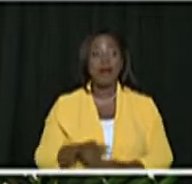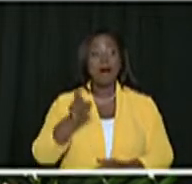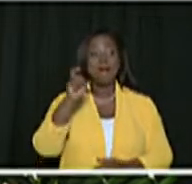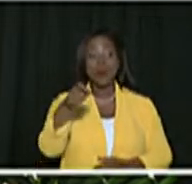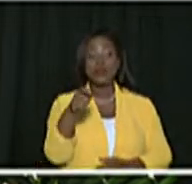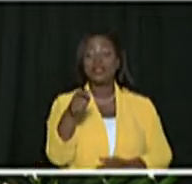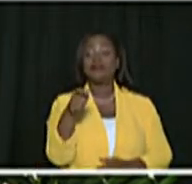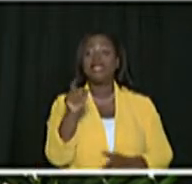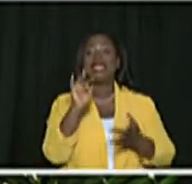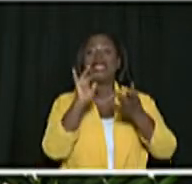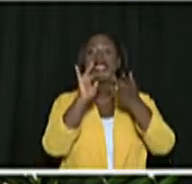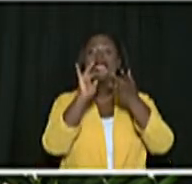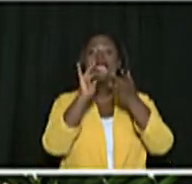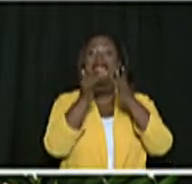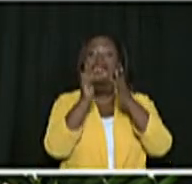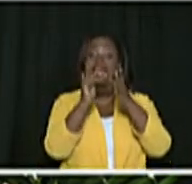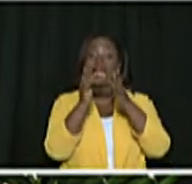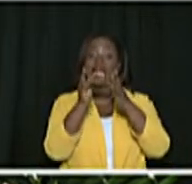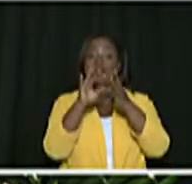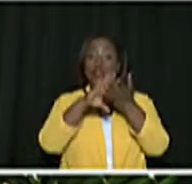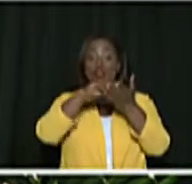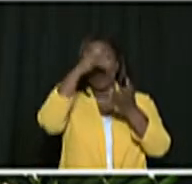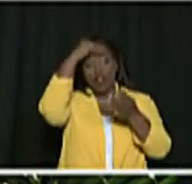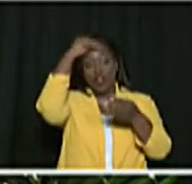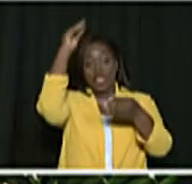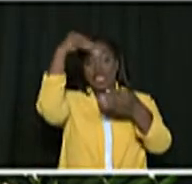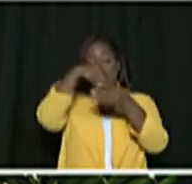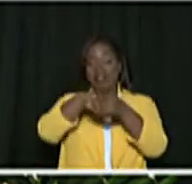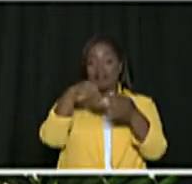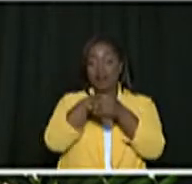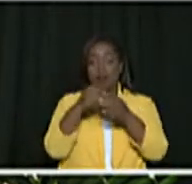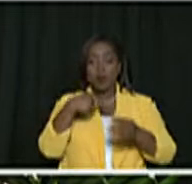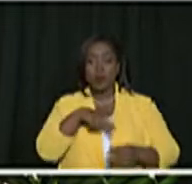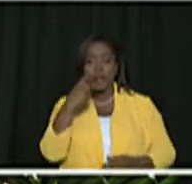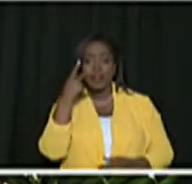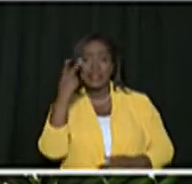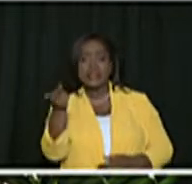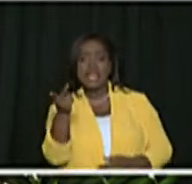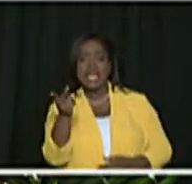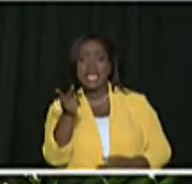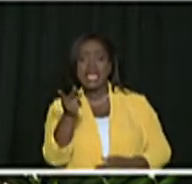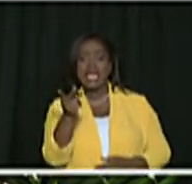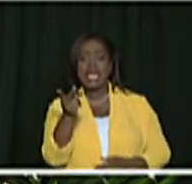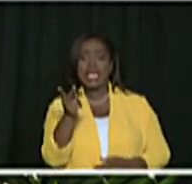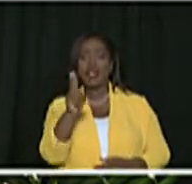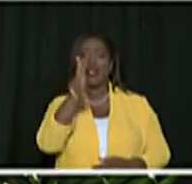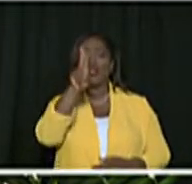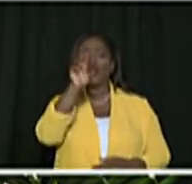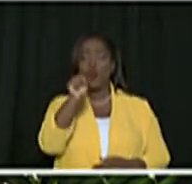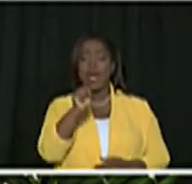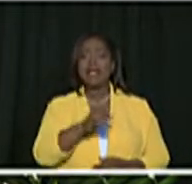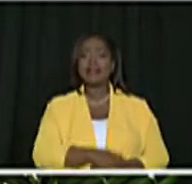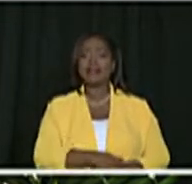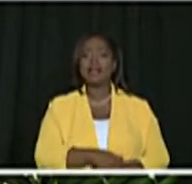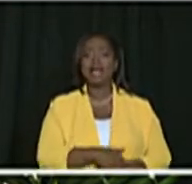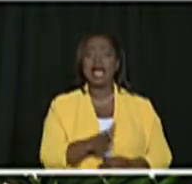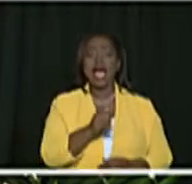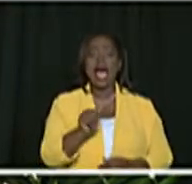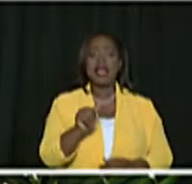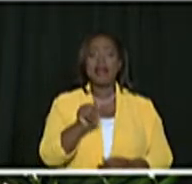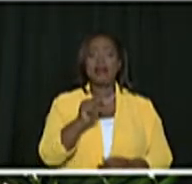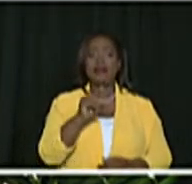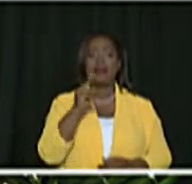well. We've seen cases in Europe and in the United States where universities have said that all our courses, we're going to go online for